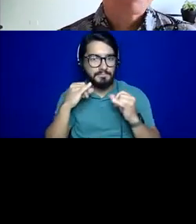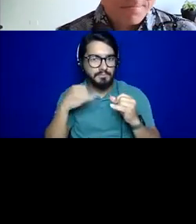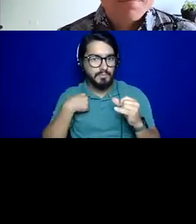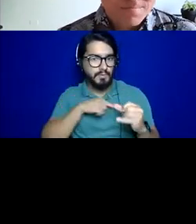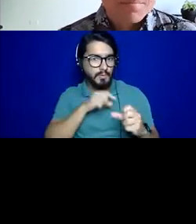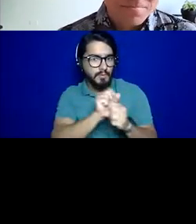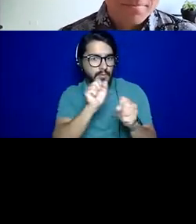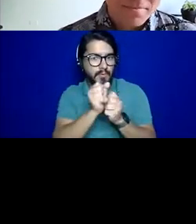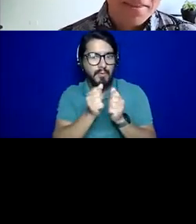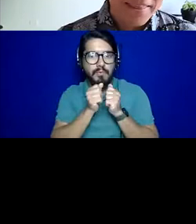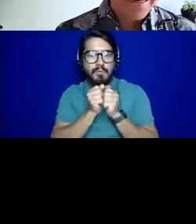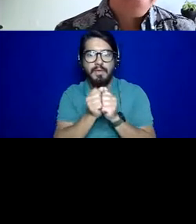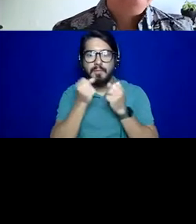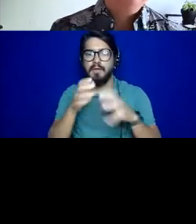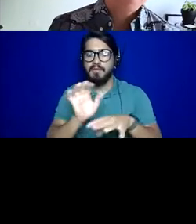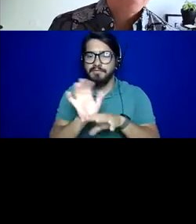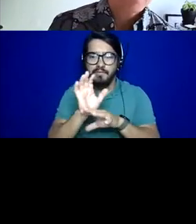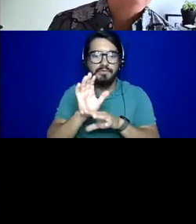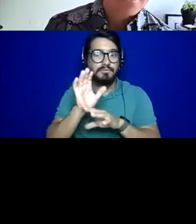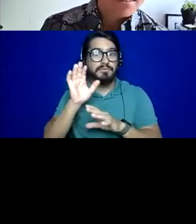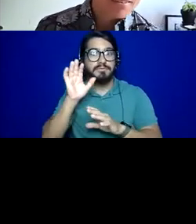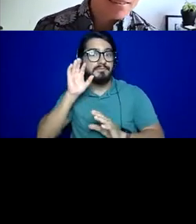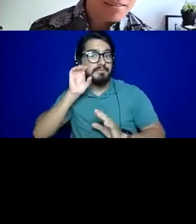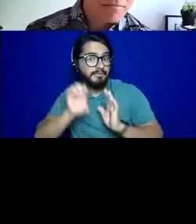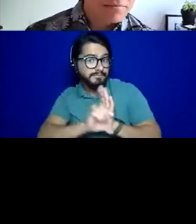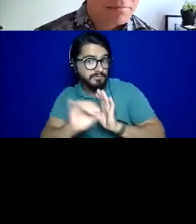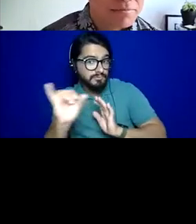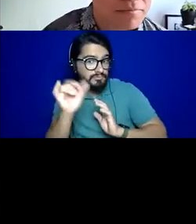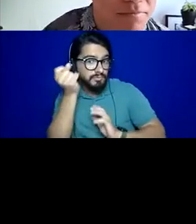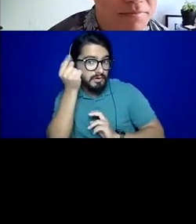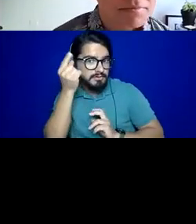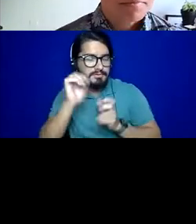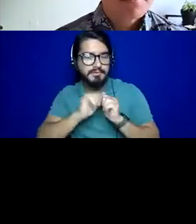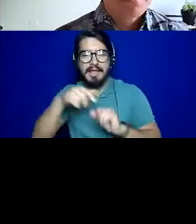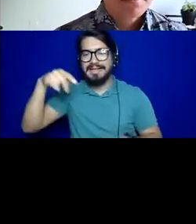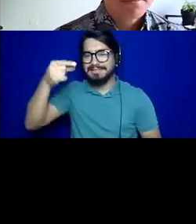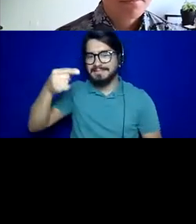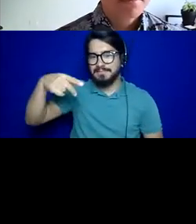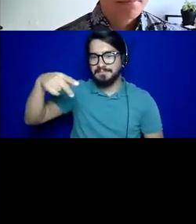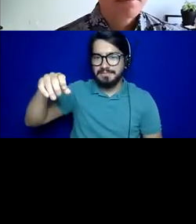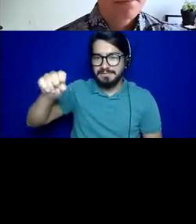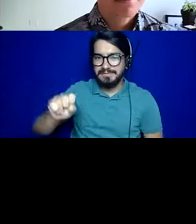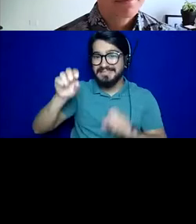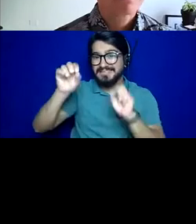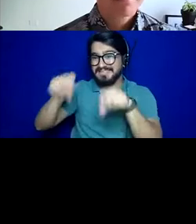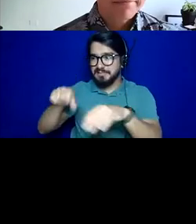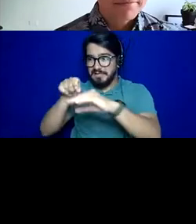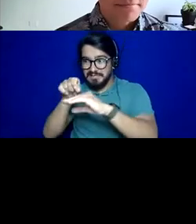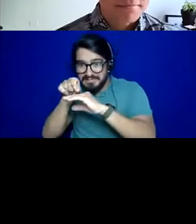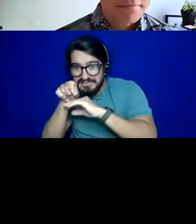photo and videos, understanding that especially like GPS can give away people's